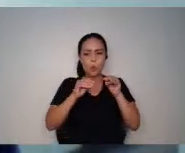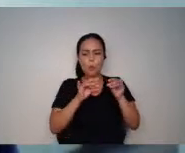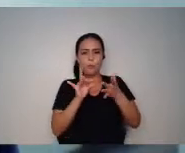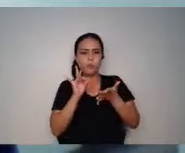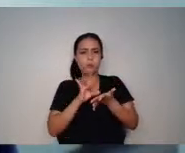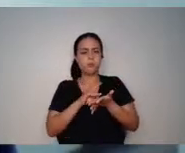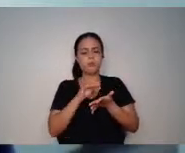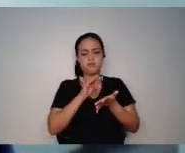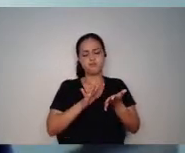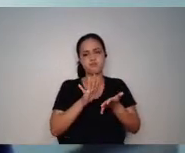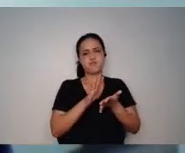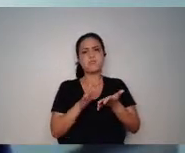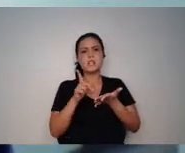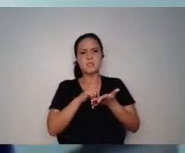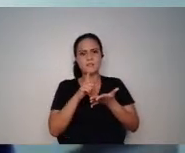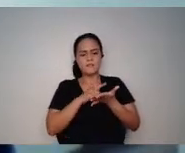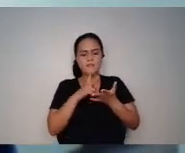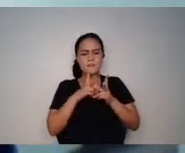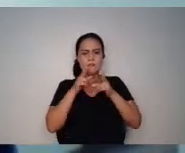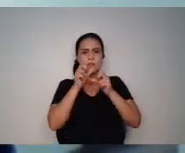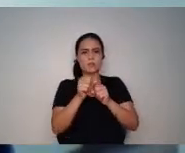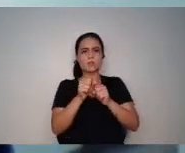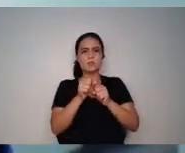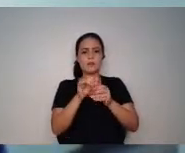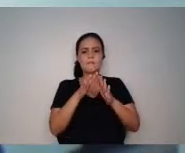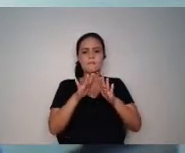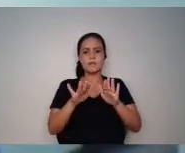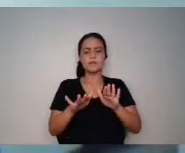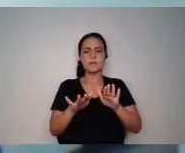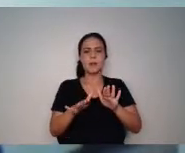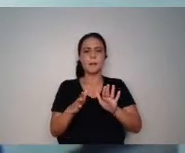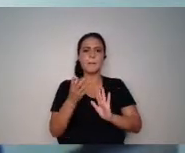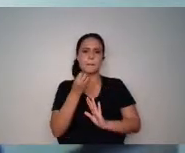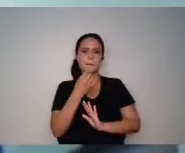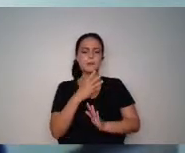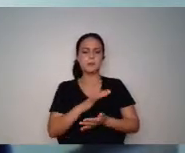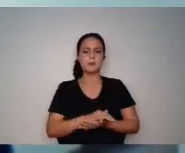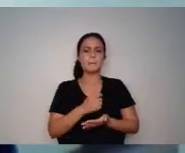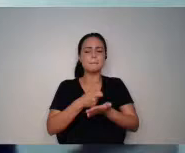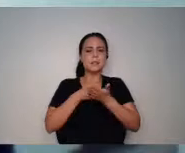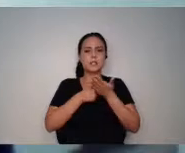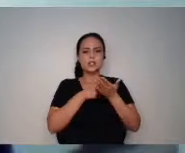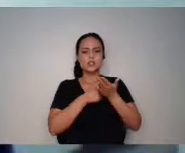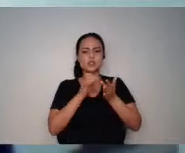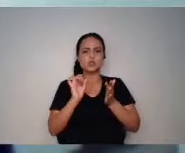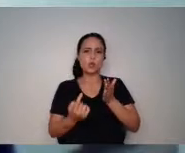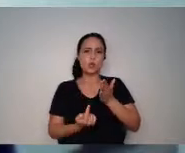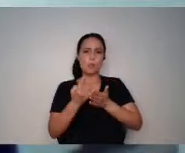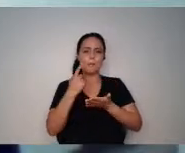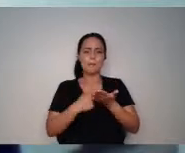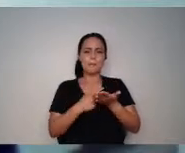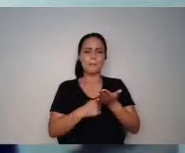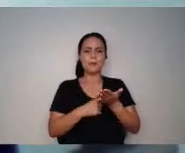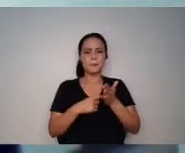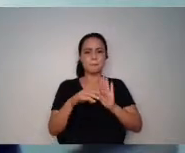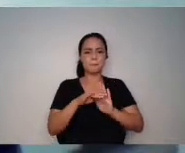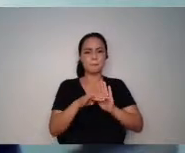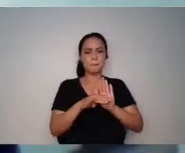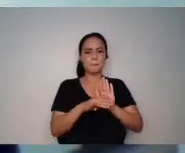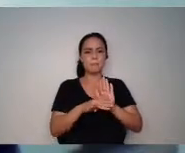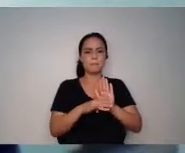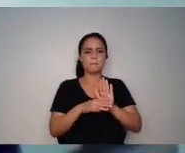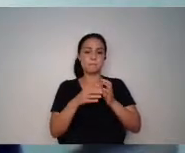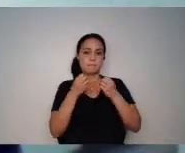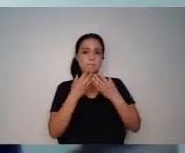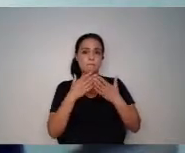which gave a lot of solidity so that this tool can be efficient and to guarantee not only that there